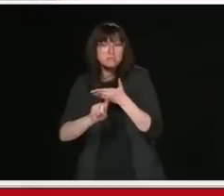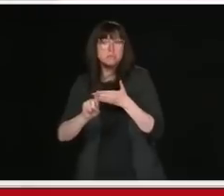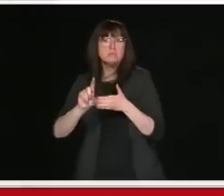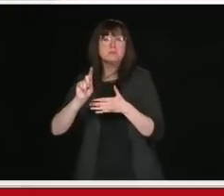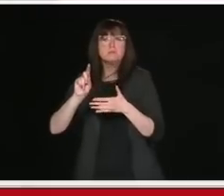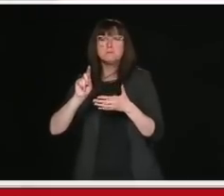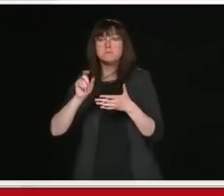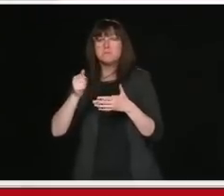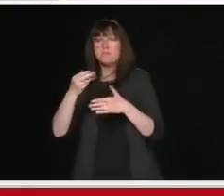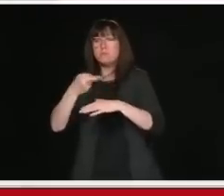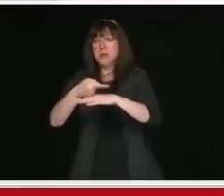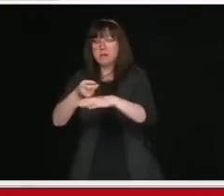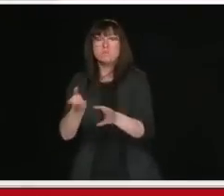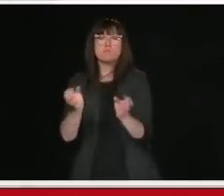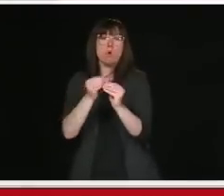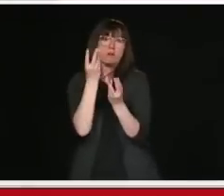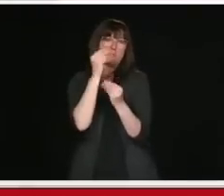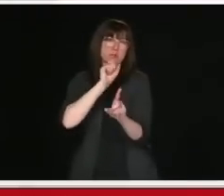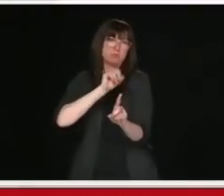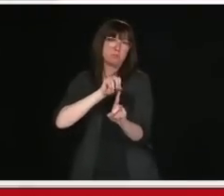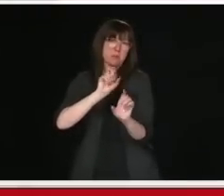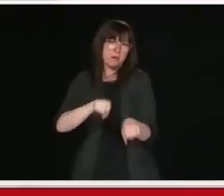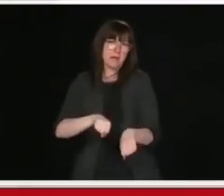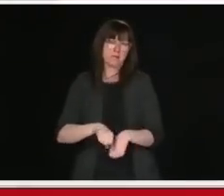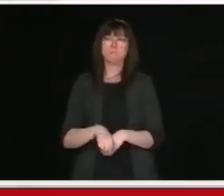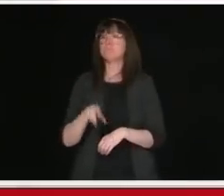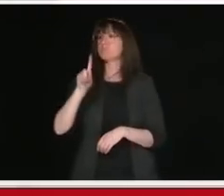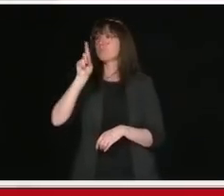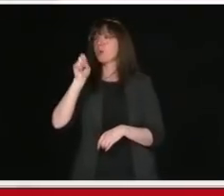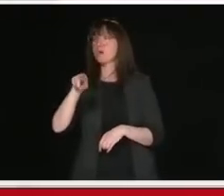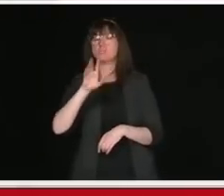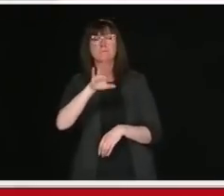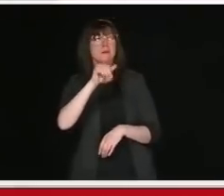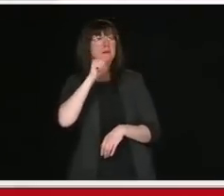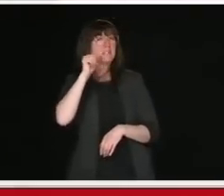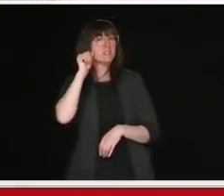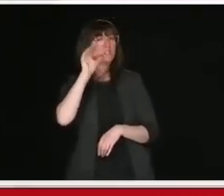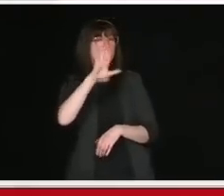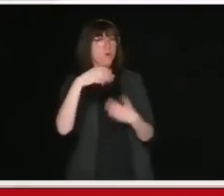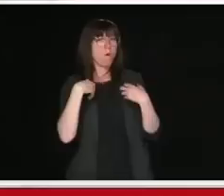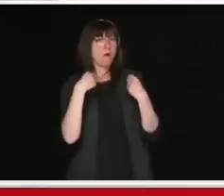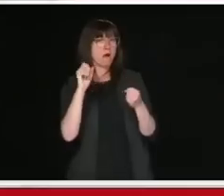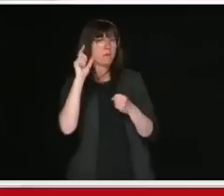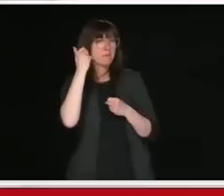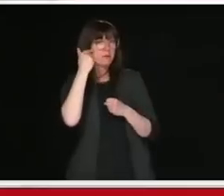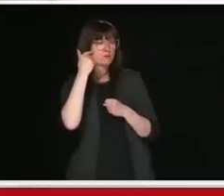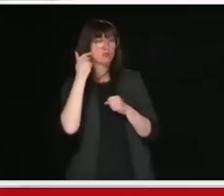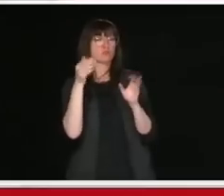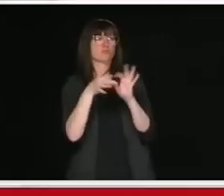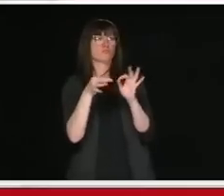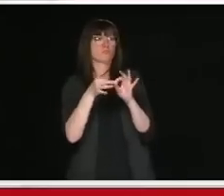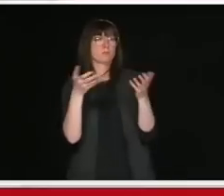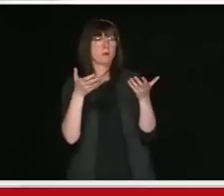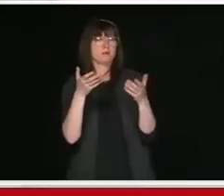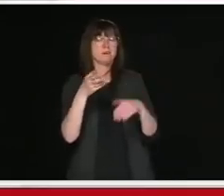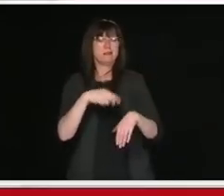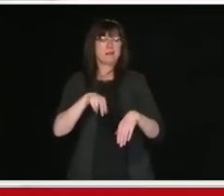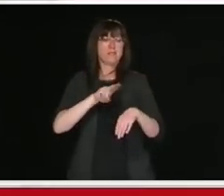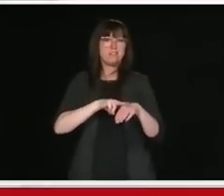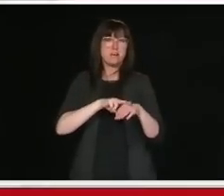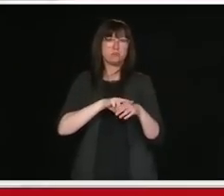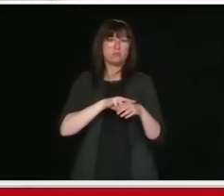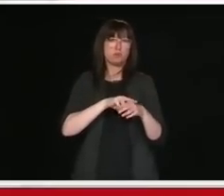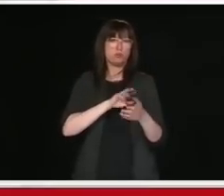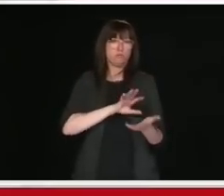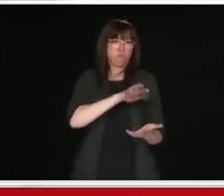Your health minister said yesterday that the Federal Reserve of medical equipment is not ready to face this crisis. How